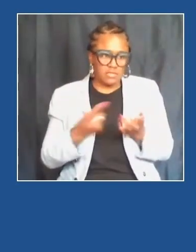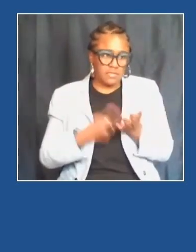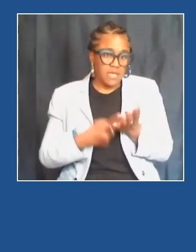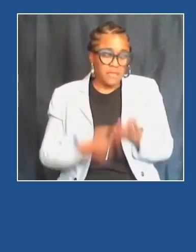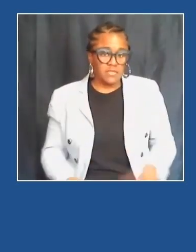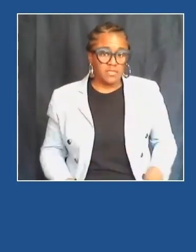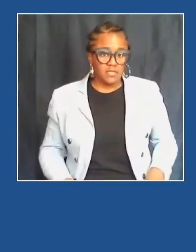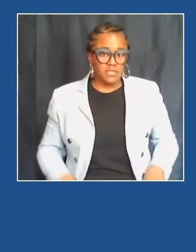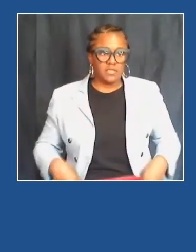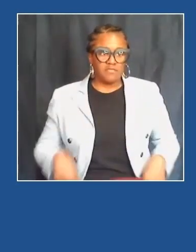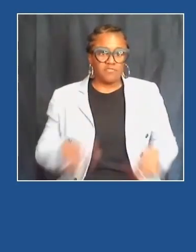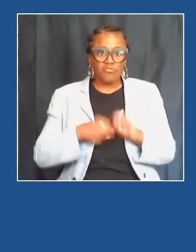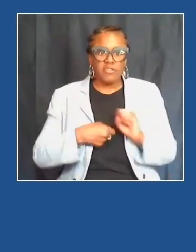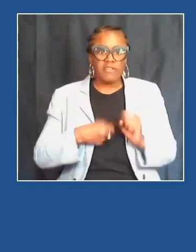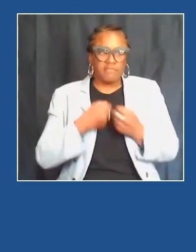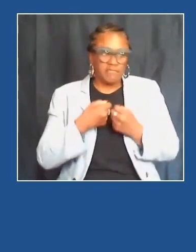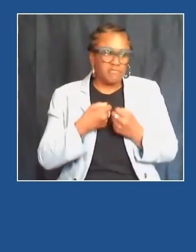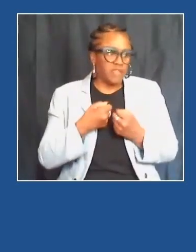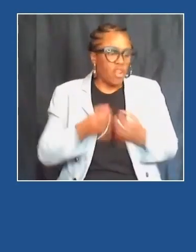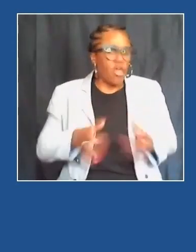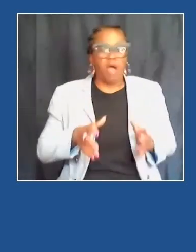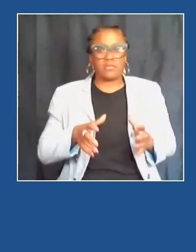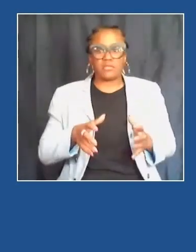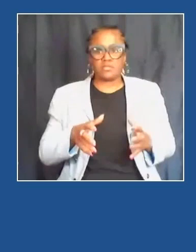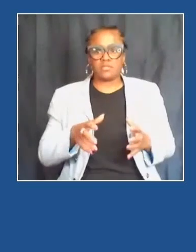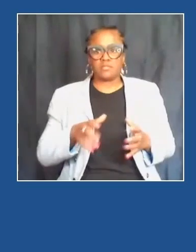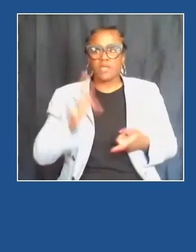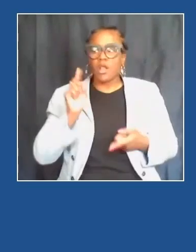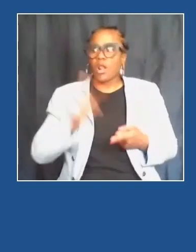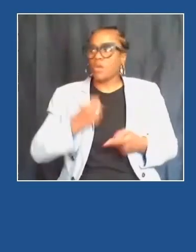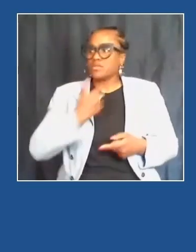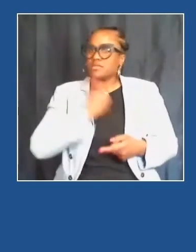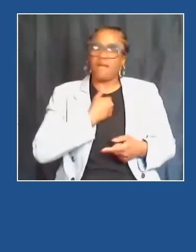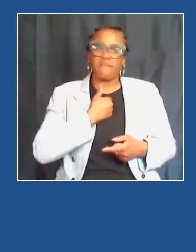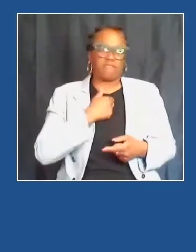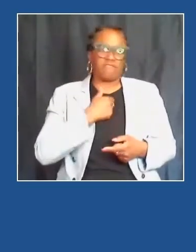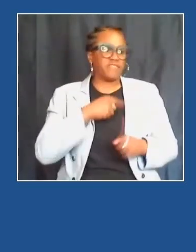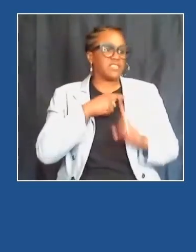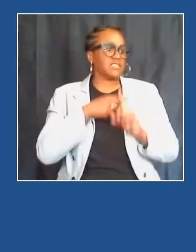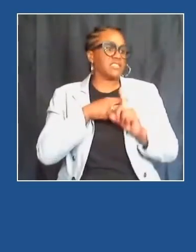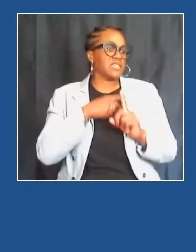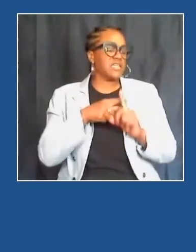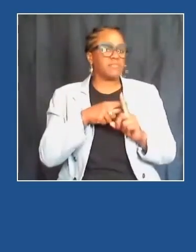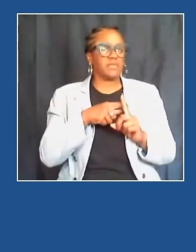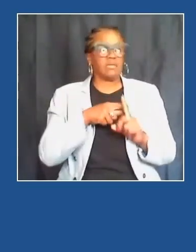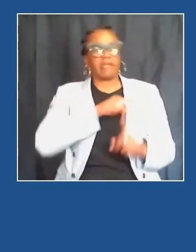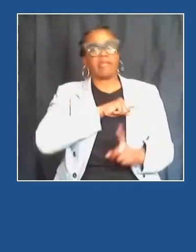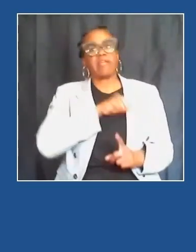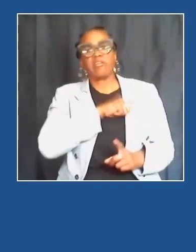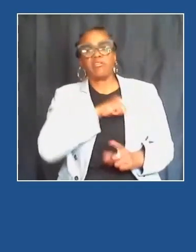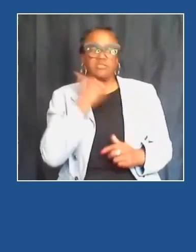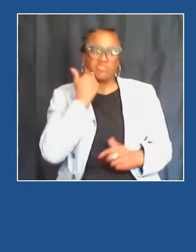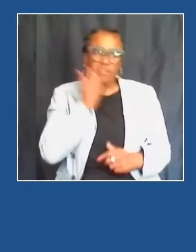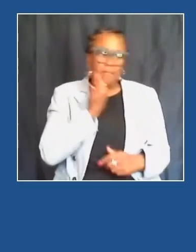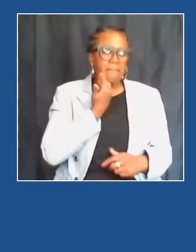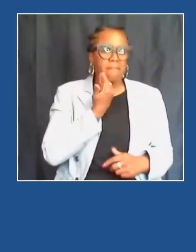There's grief and there's loss, there's low self-esteem, there's burden of guilt and shame